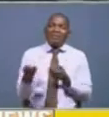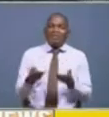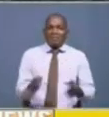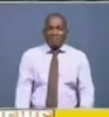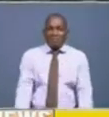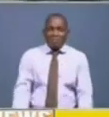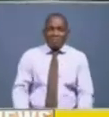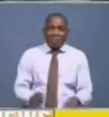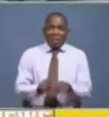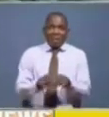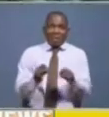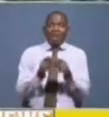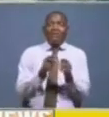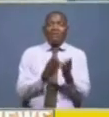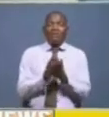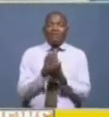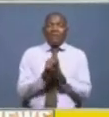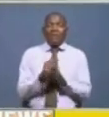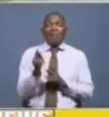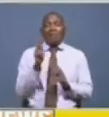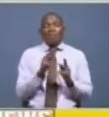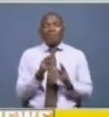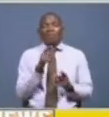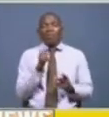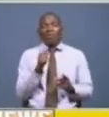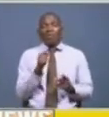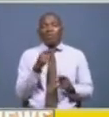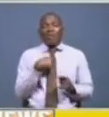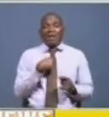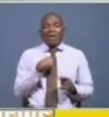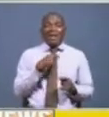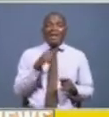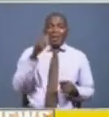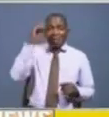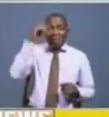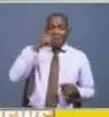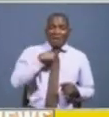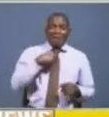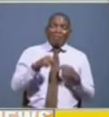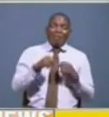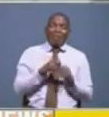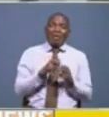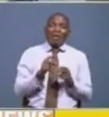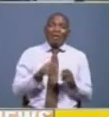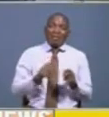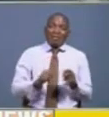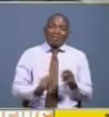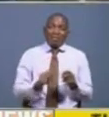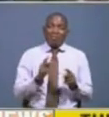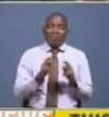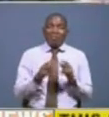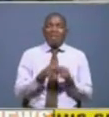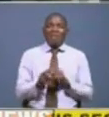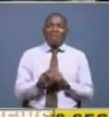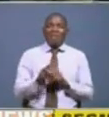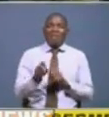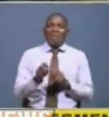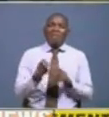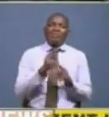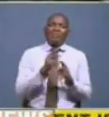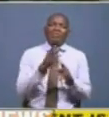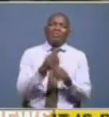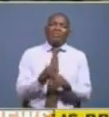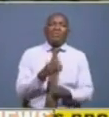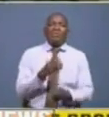services. As a result, patients with prostate cancer living within that area have to travel kilometers to access